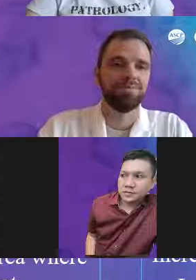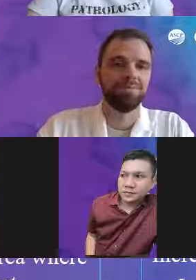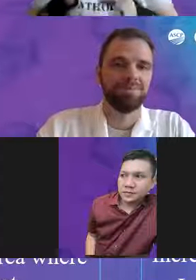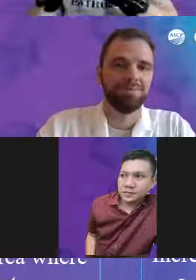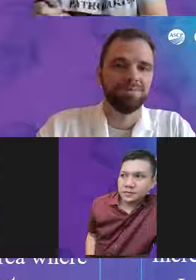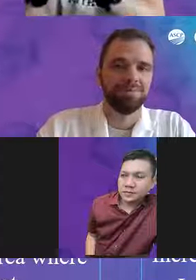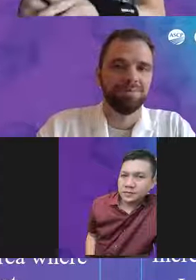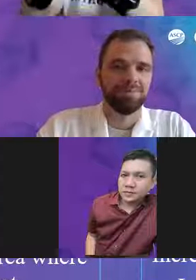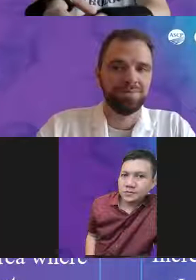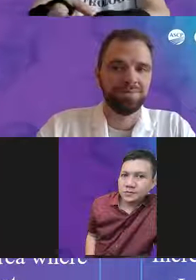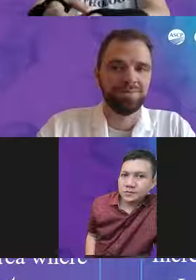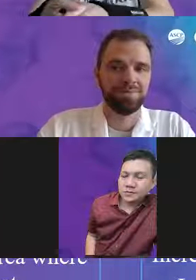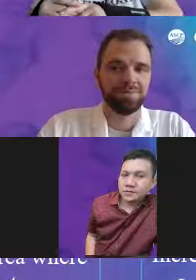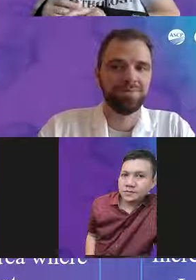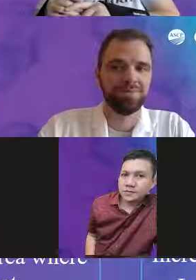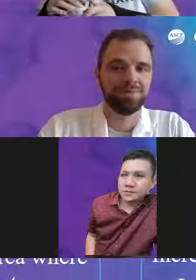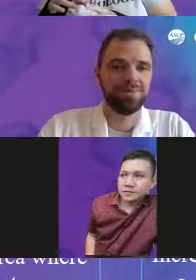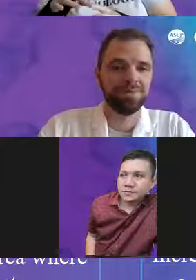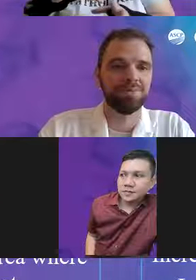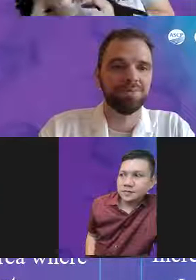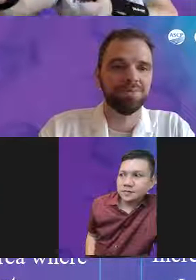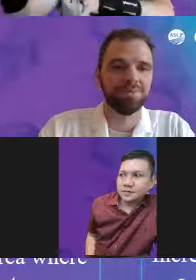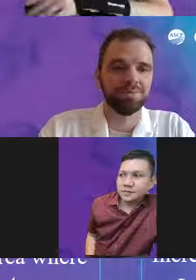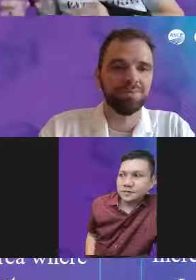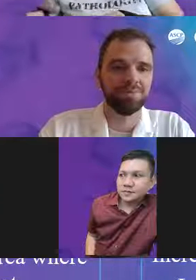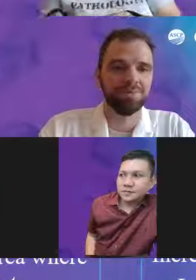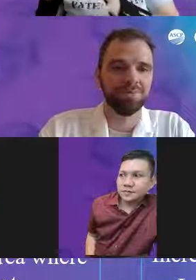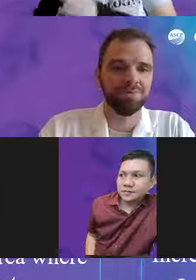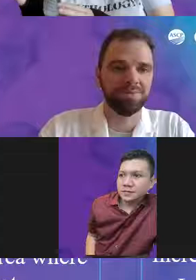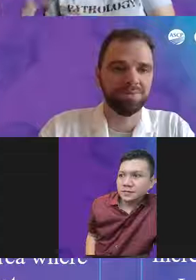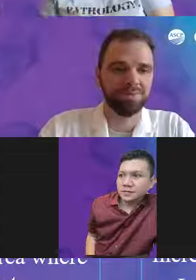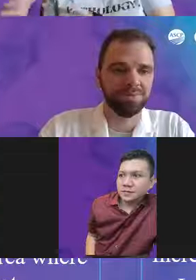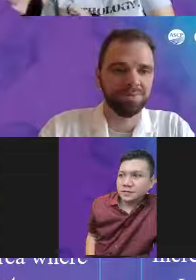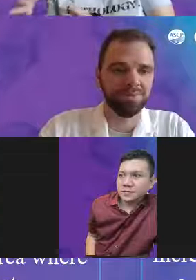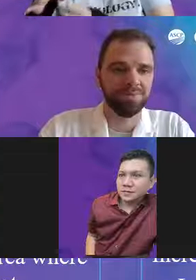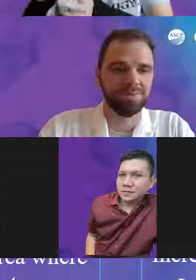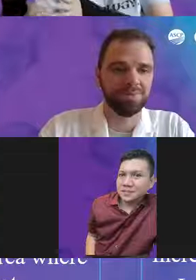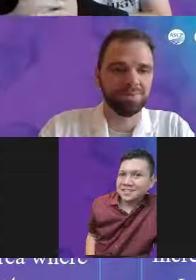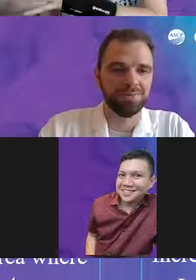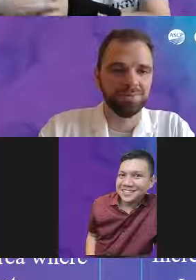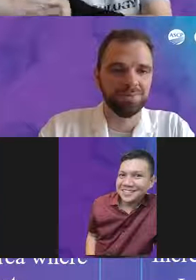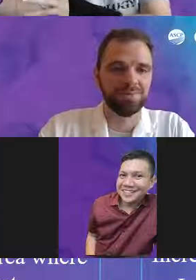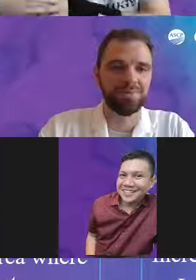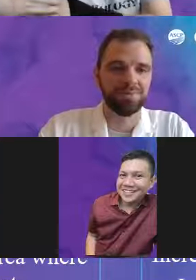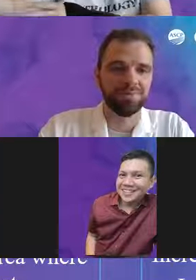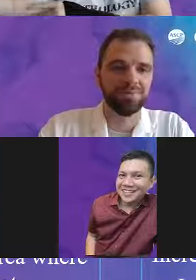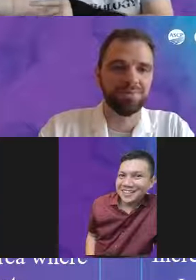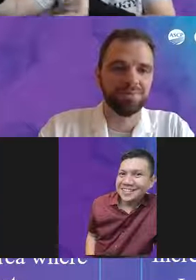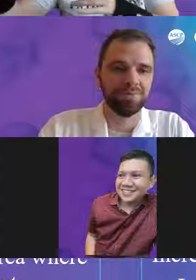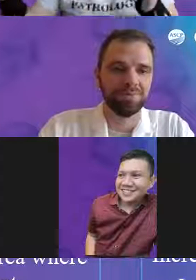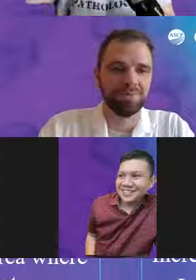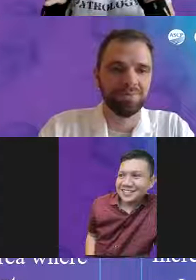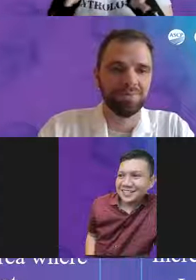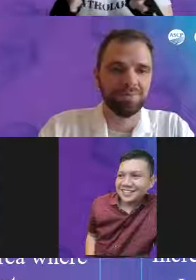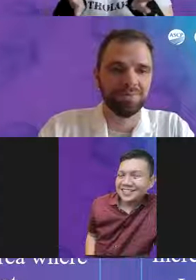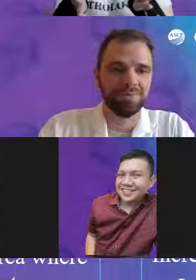If you've seen it where there's like clumps of them and they're like sitting weird, you're probably too far close to the feathered edge.